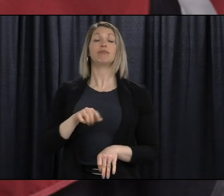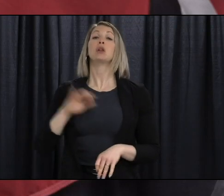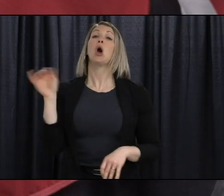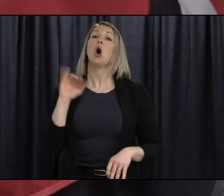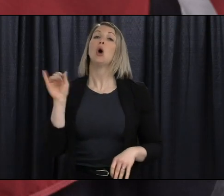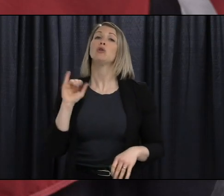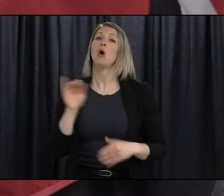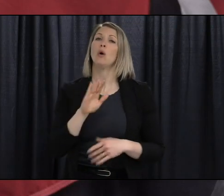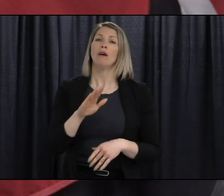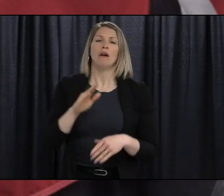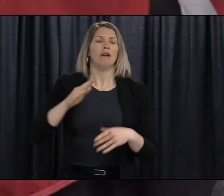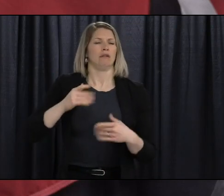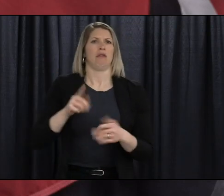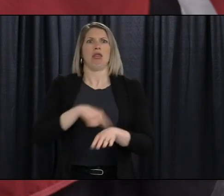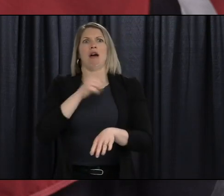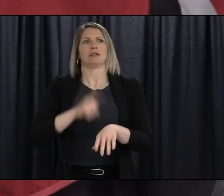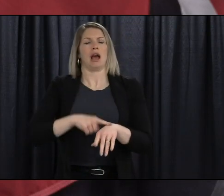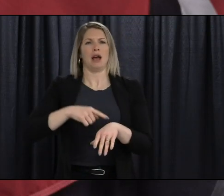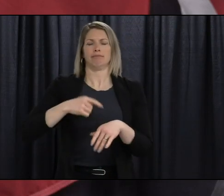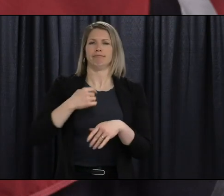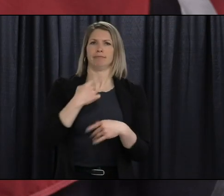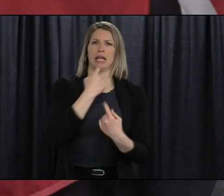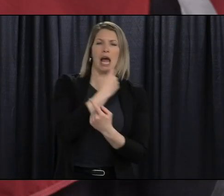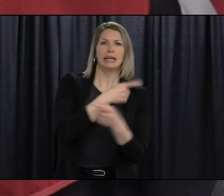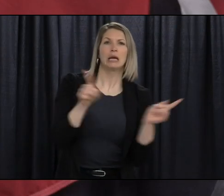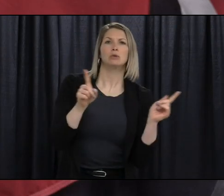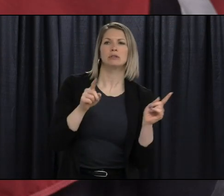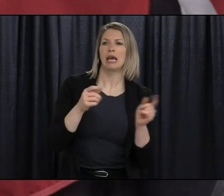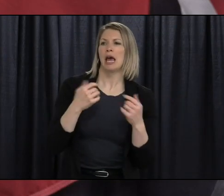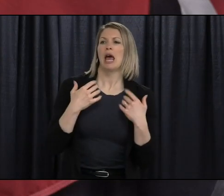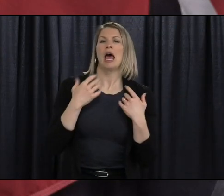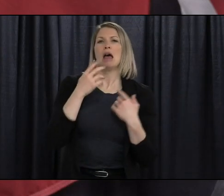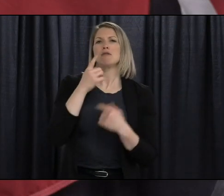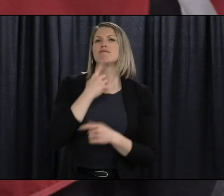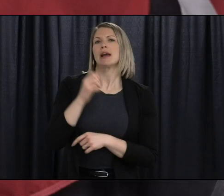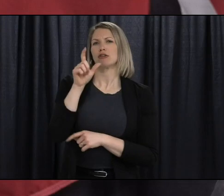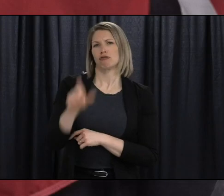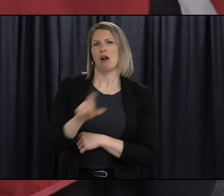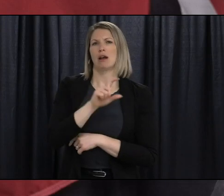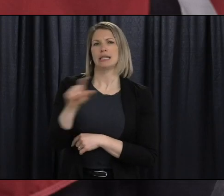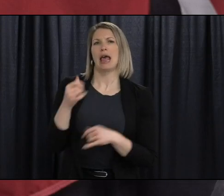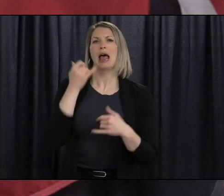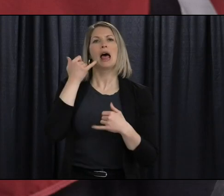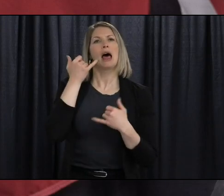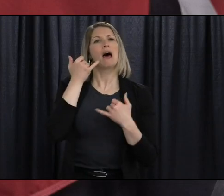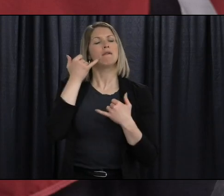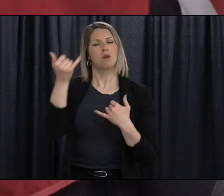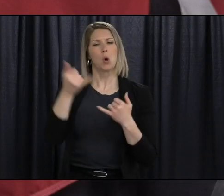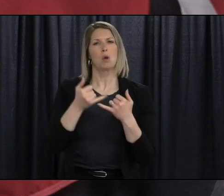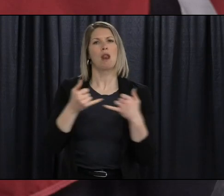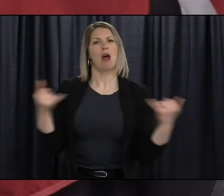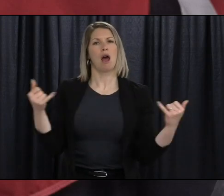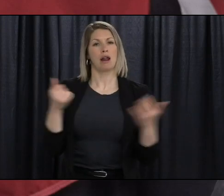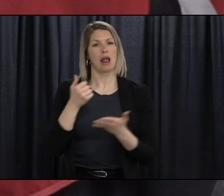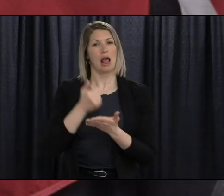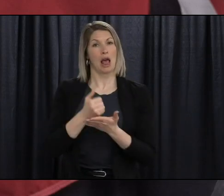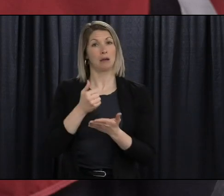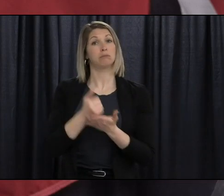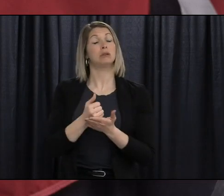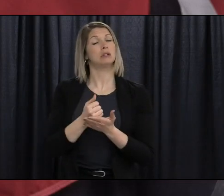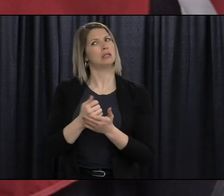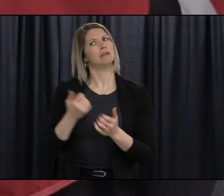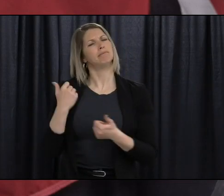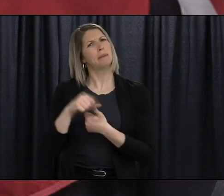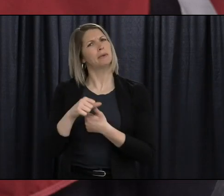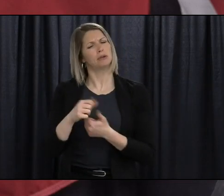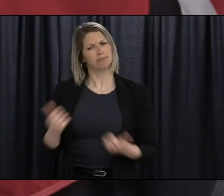So if you have concerns or issues arising as a result of you or your loved ones from being in self-isolation, a range of